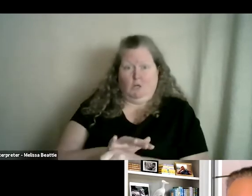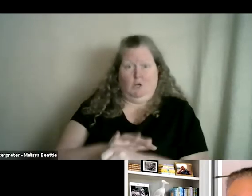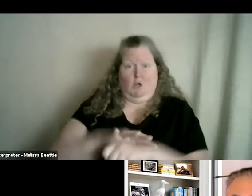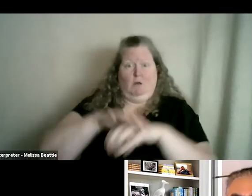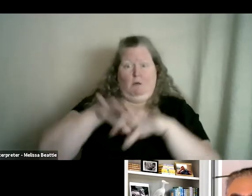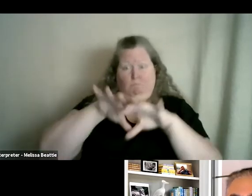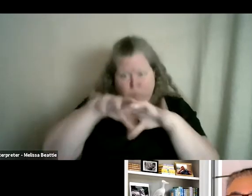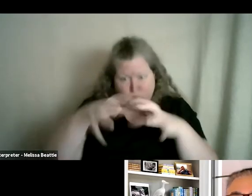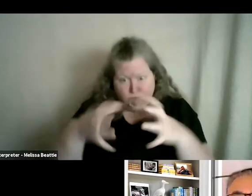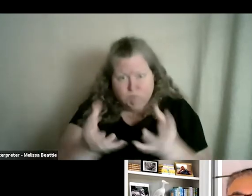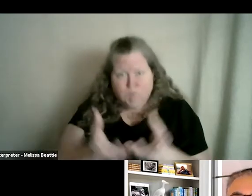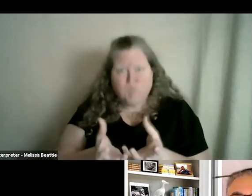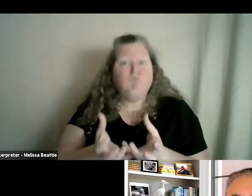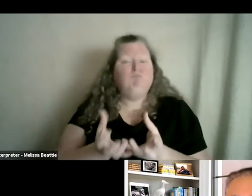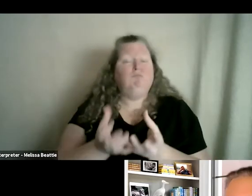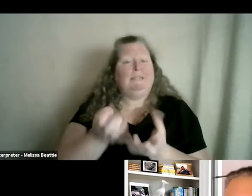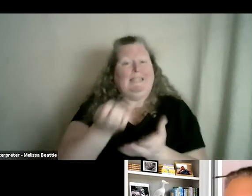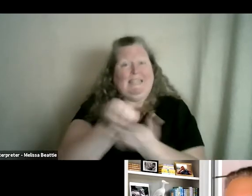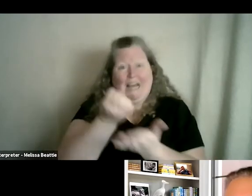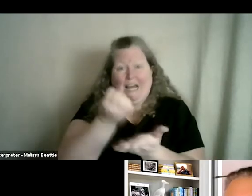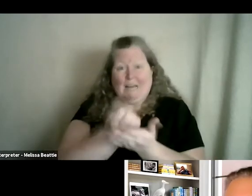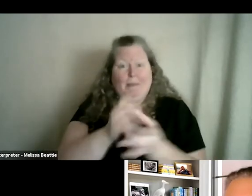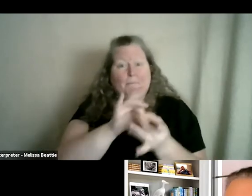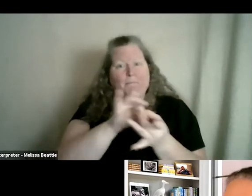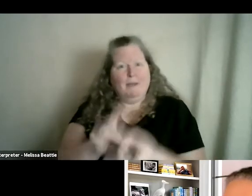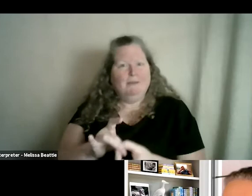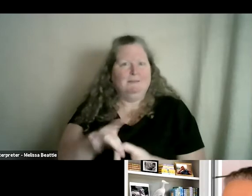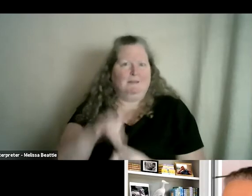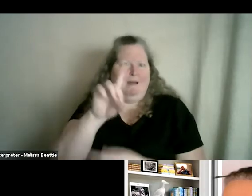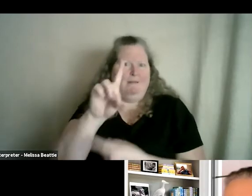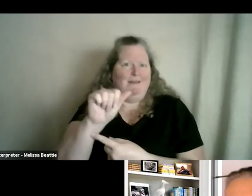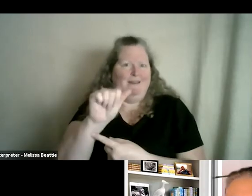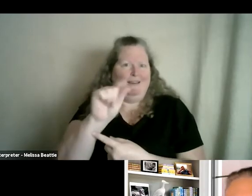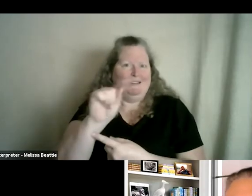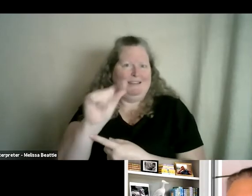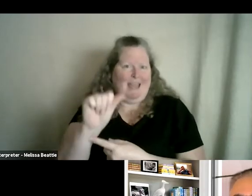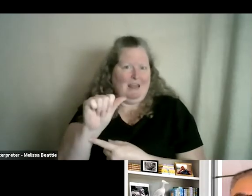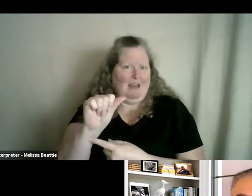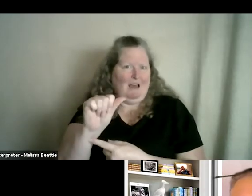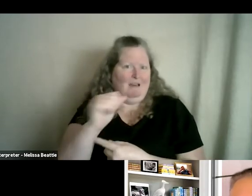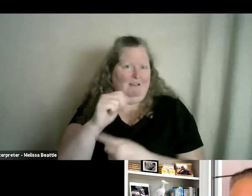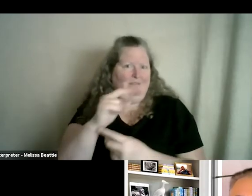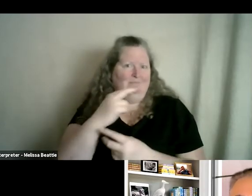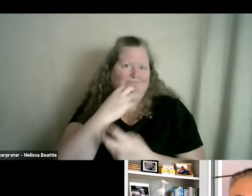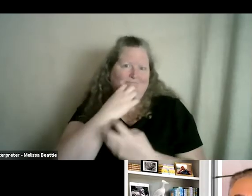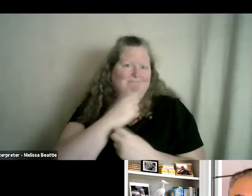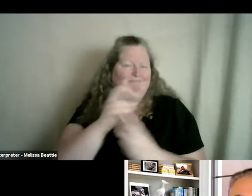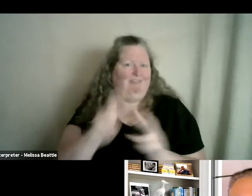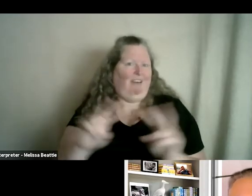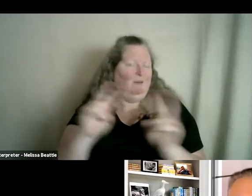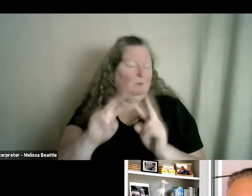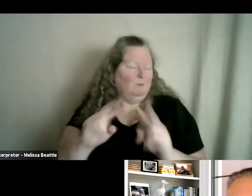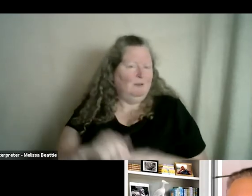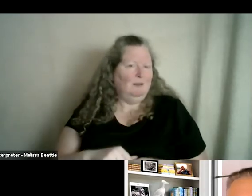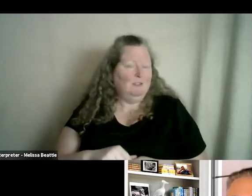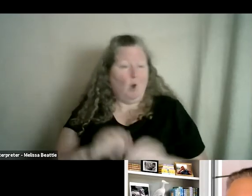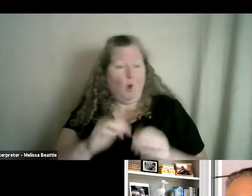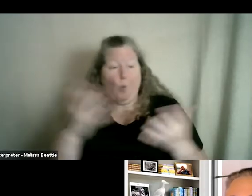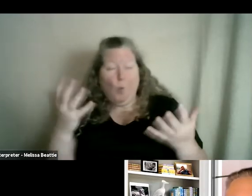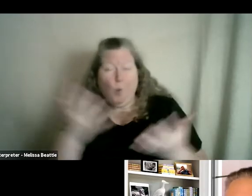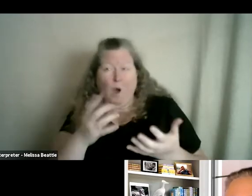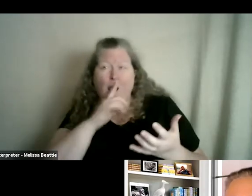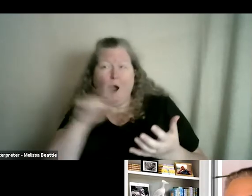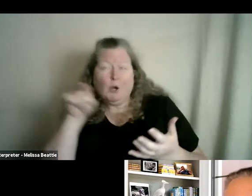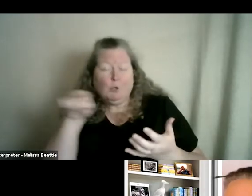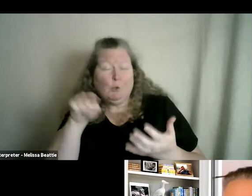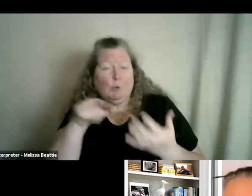that's based on this currency. So what exactly are you protecting? How are you protecting it? Because obviously the machines